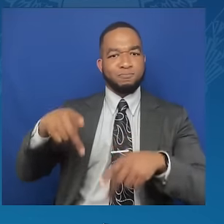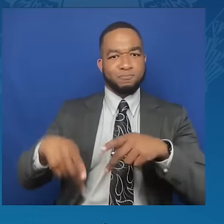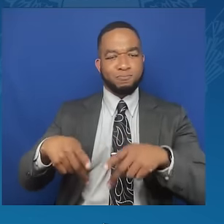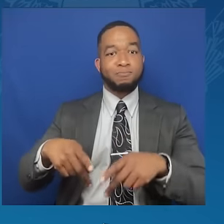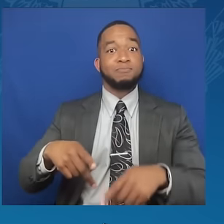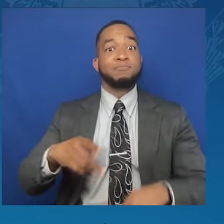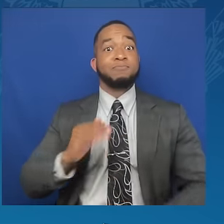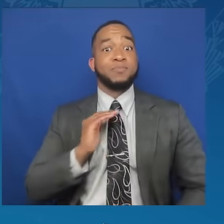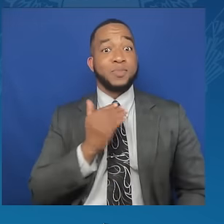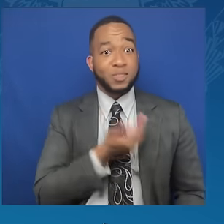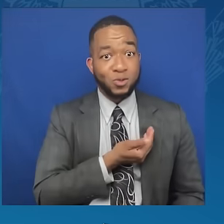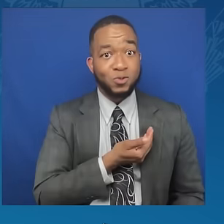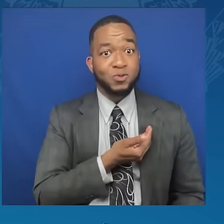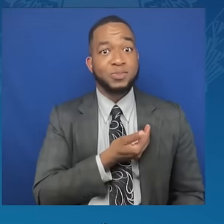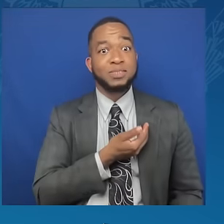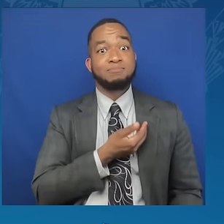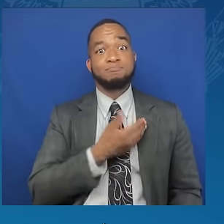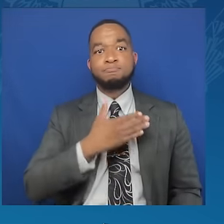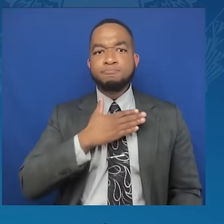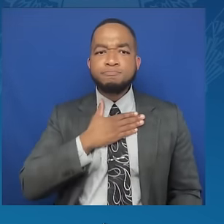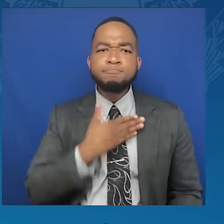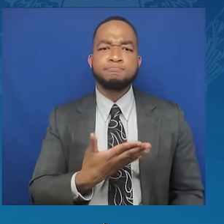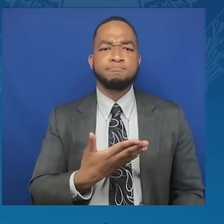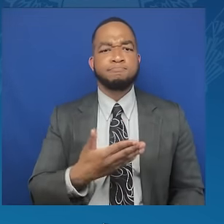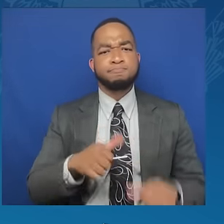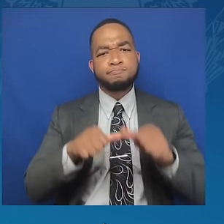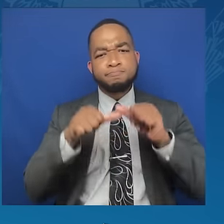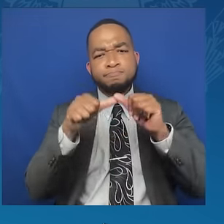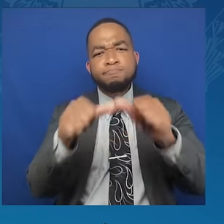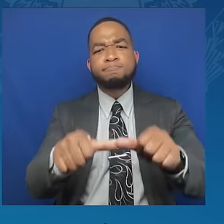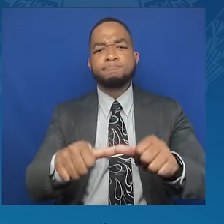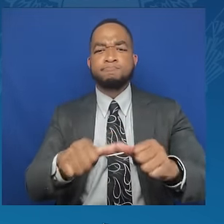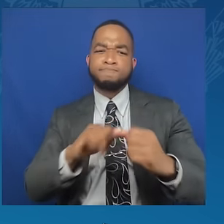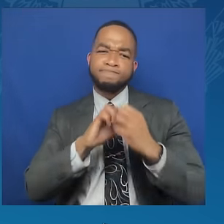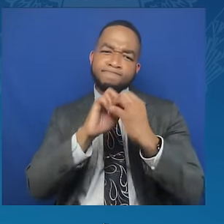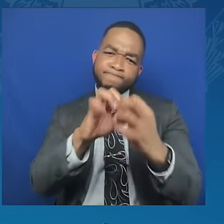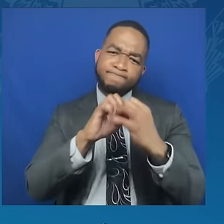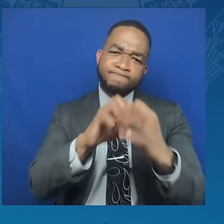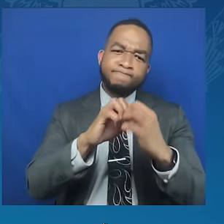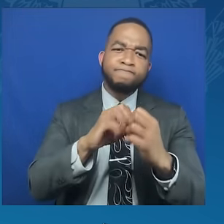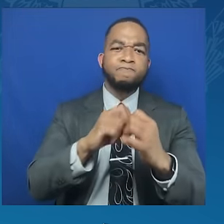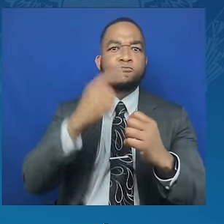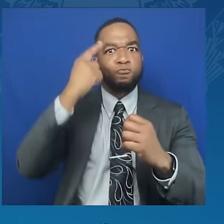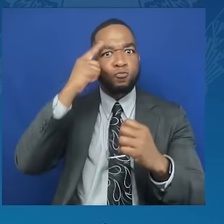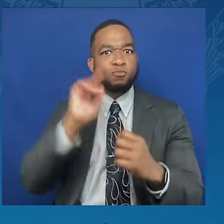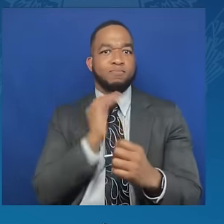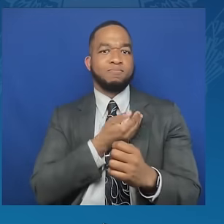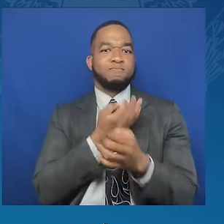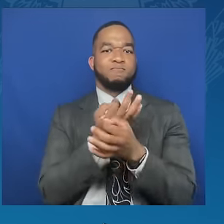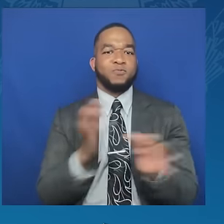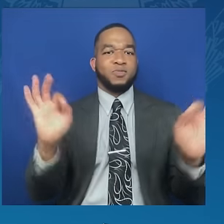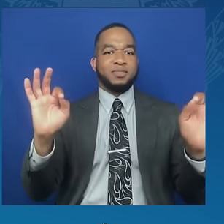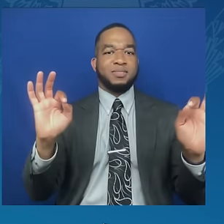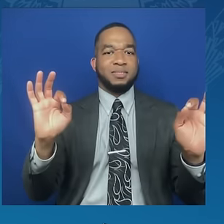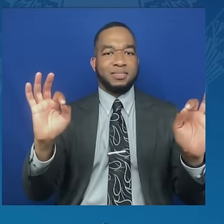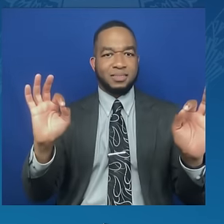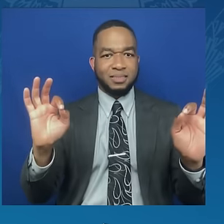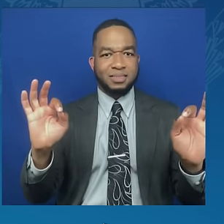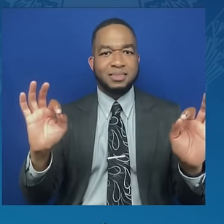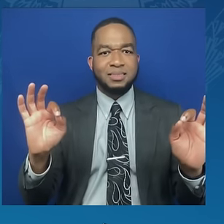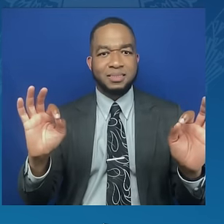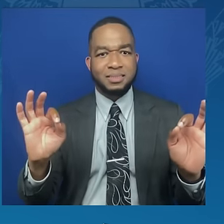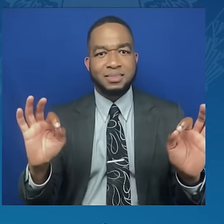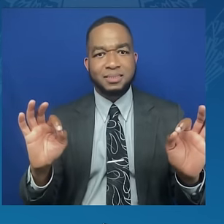freedom, be it on the fields of Gettysburg, in the schools of Little Rock, on the streets